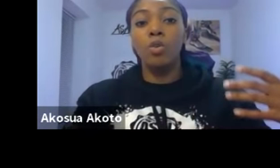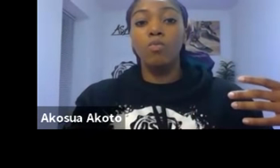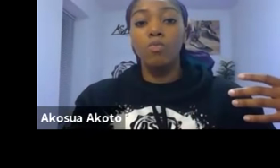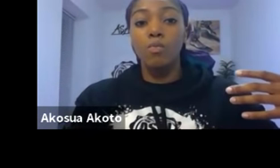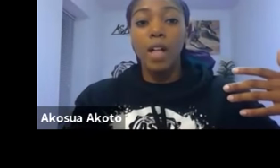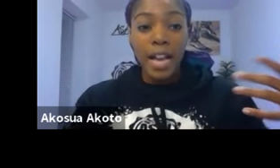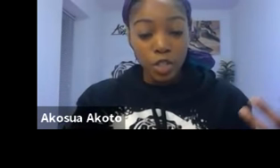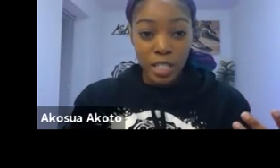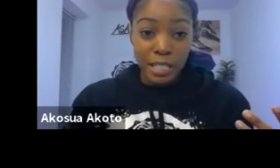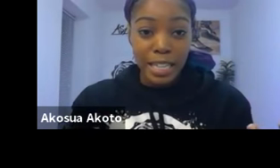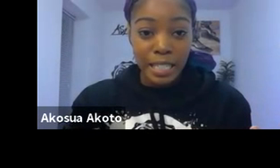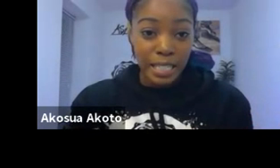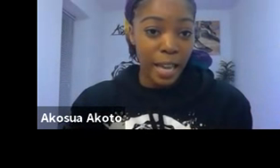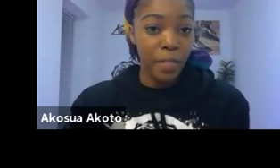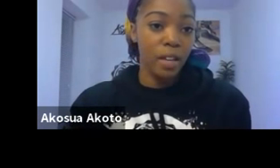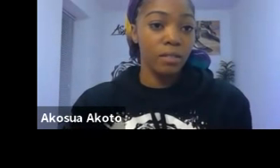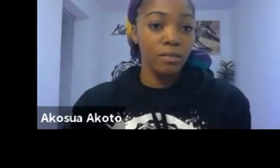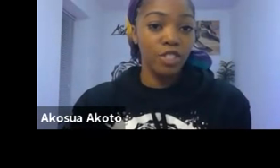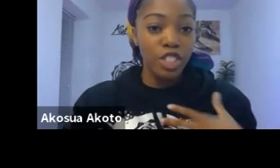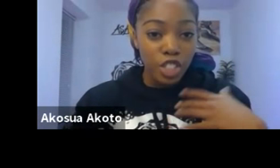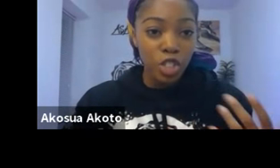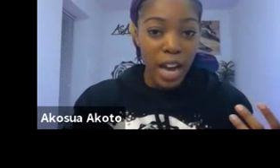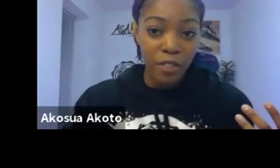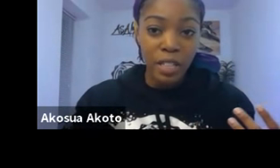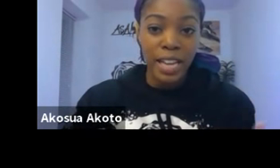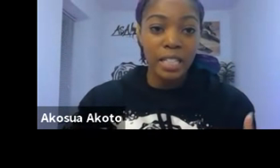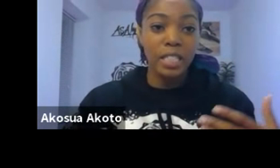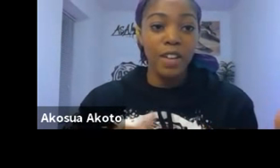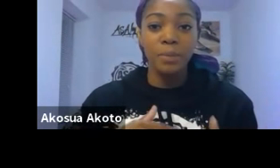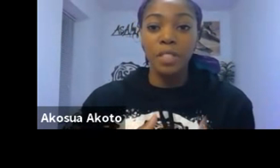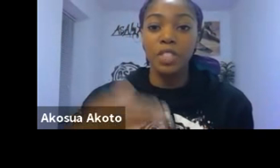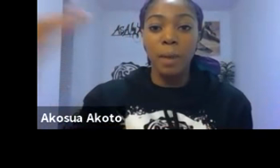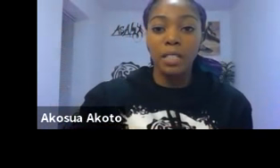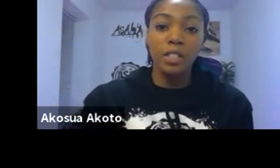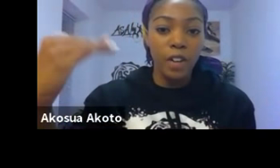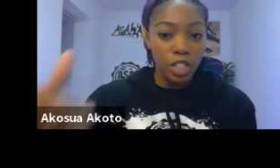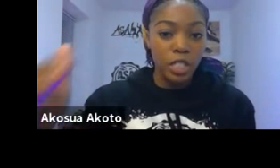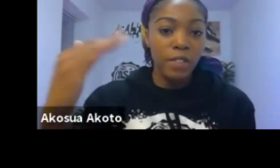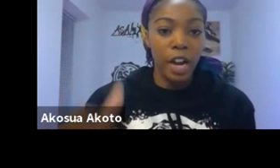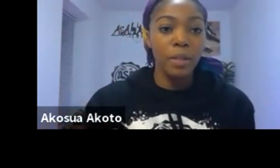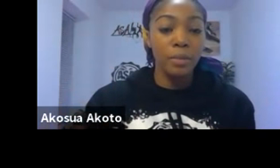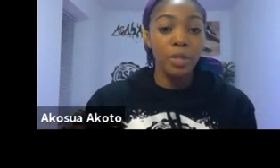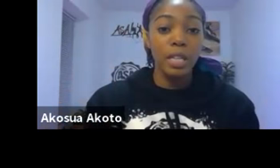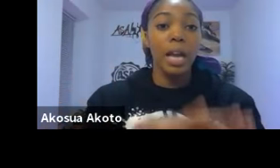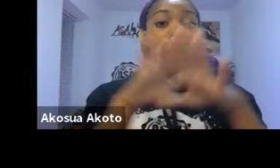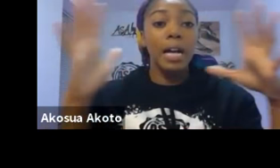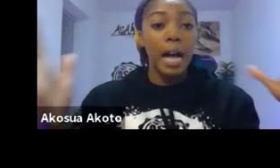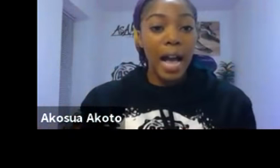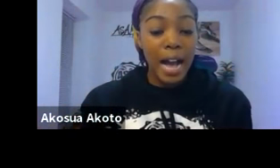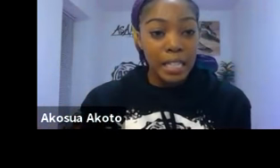So as you can see, it's the same thing. Traditional African dance develops in response to function, environment, and